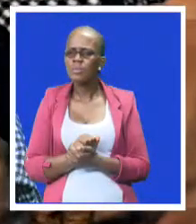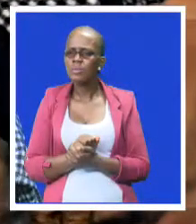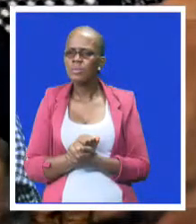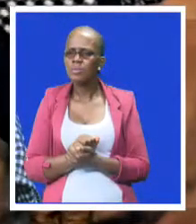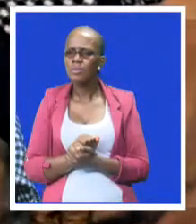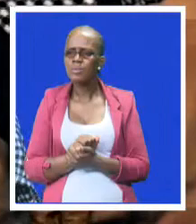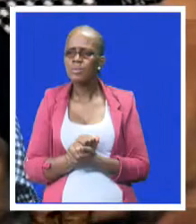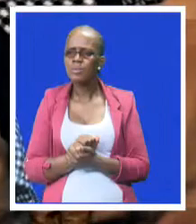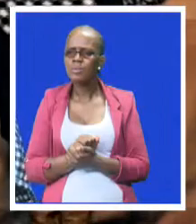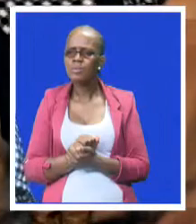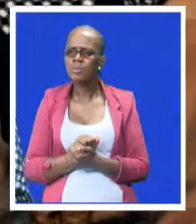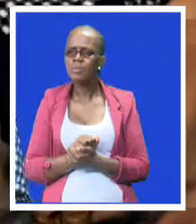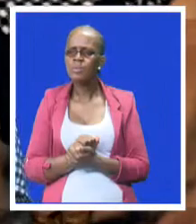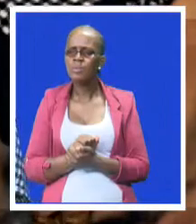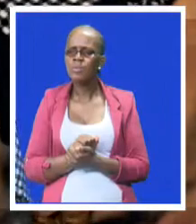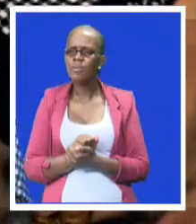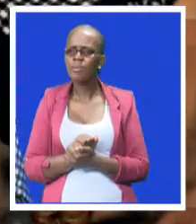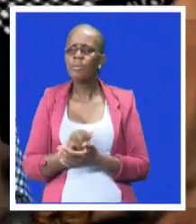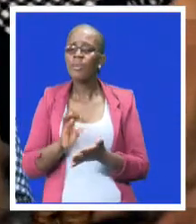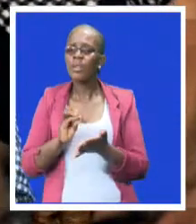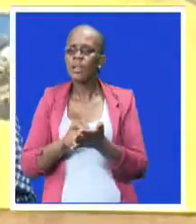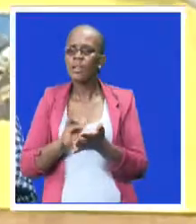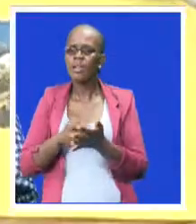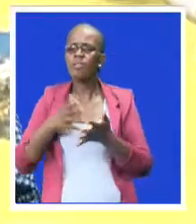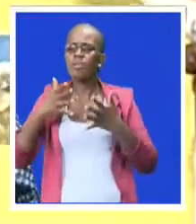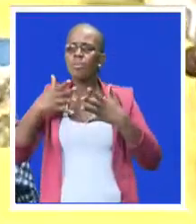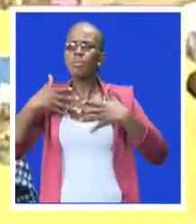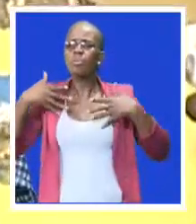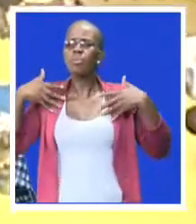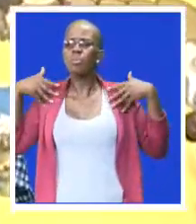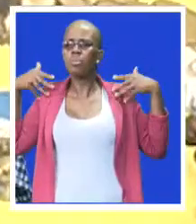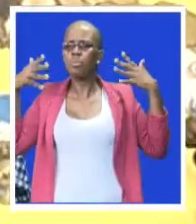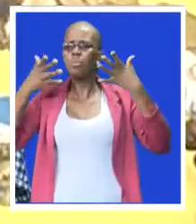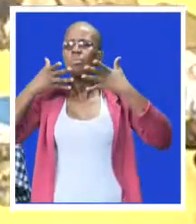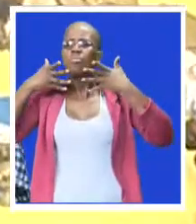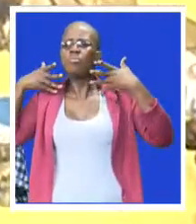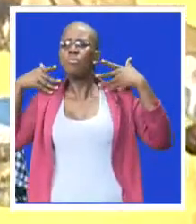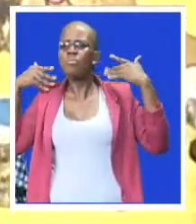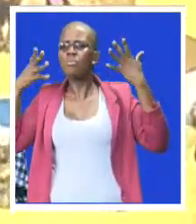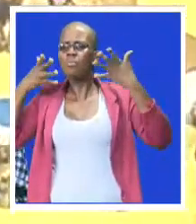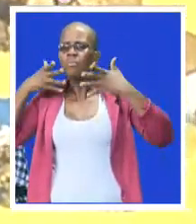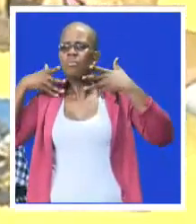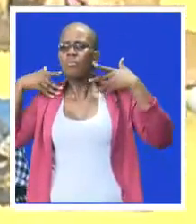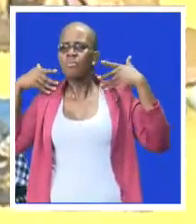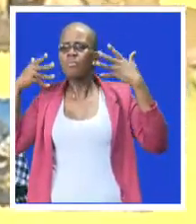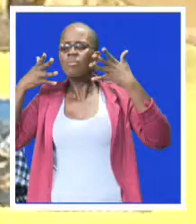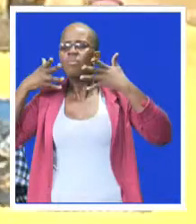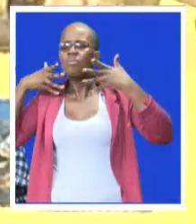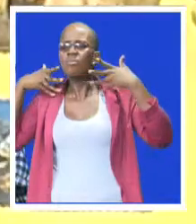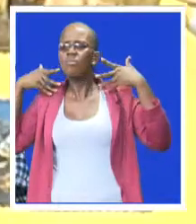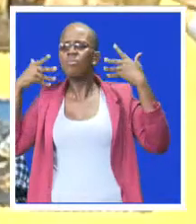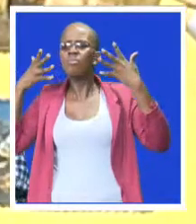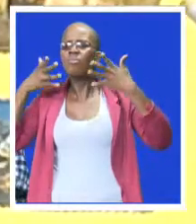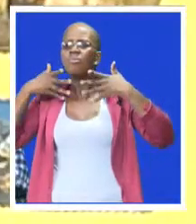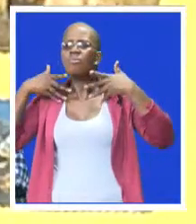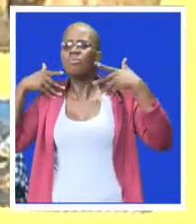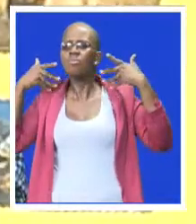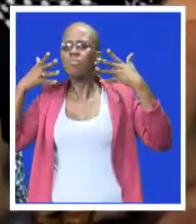this animal? A lion. Right. And what sound does a lion make?